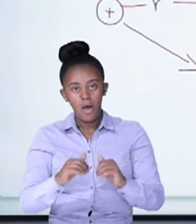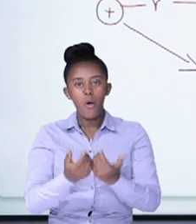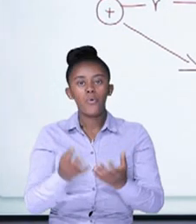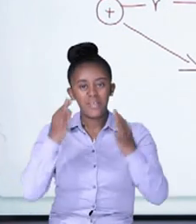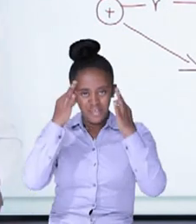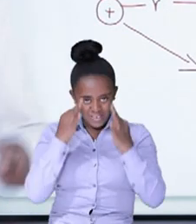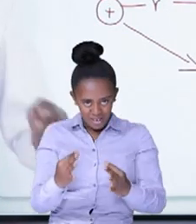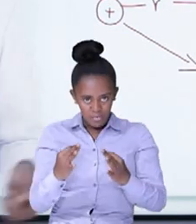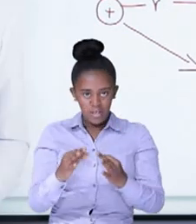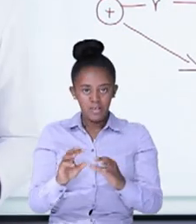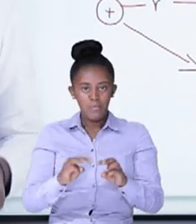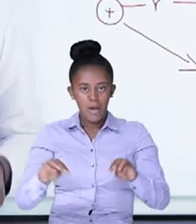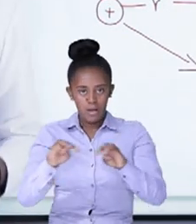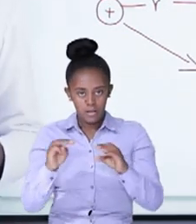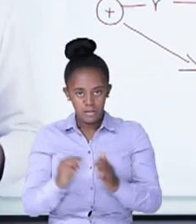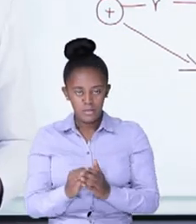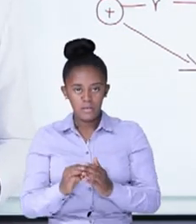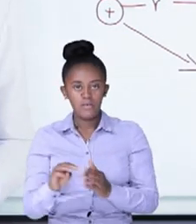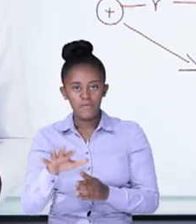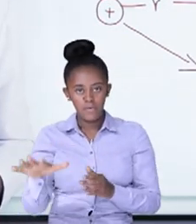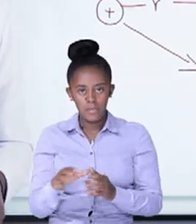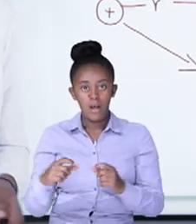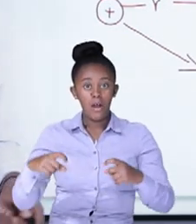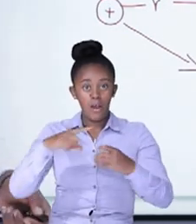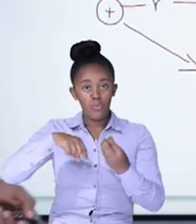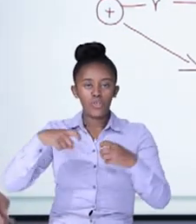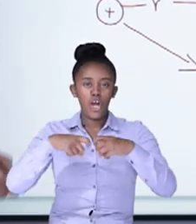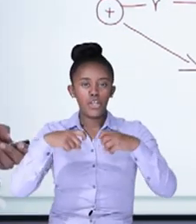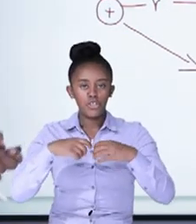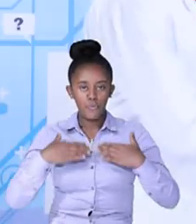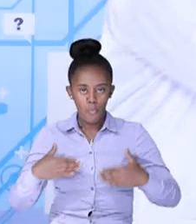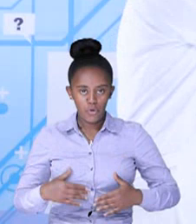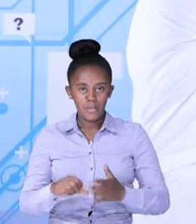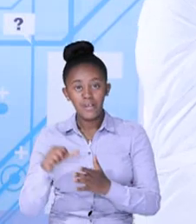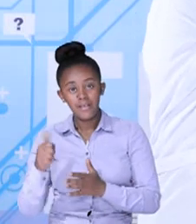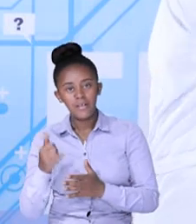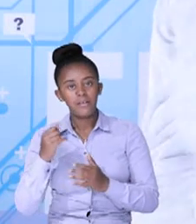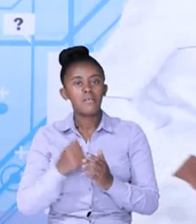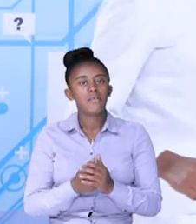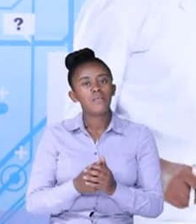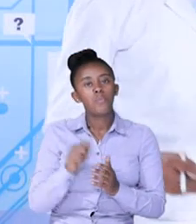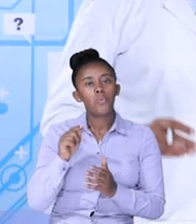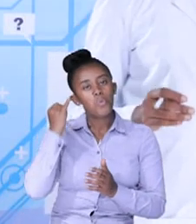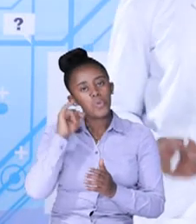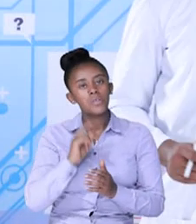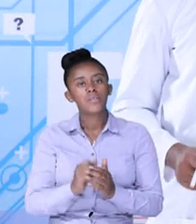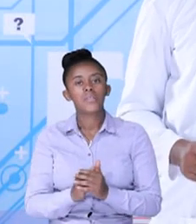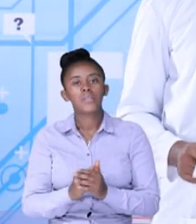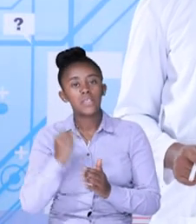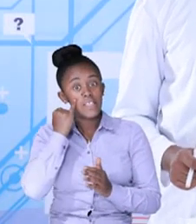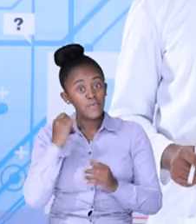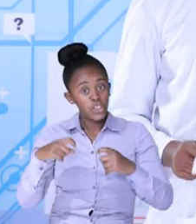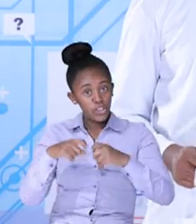determine a magnetic field around a moving charged body. And the other point that we have discussed is, if a